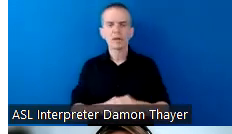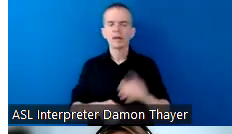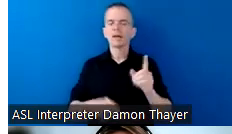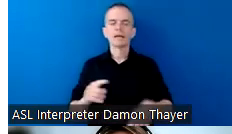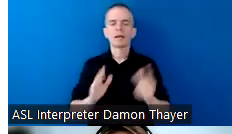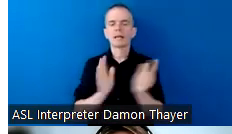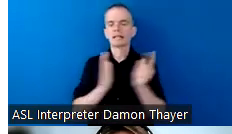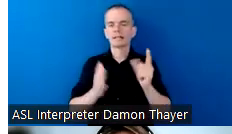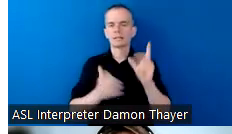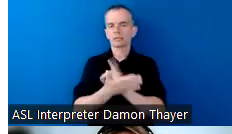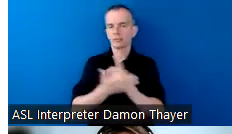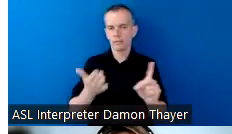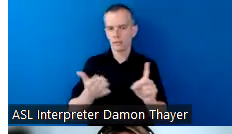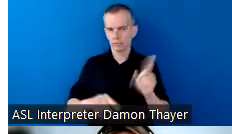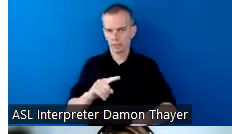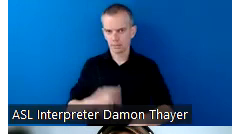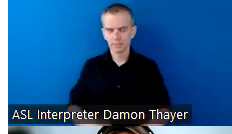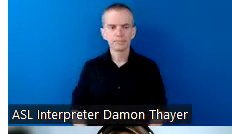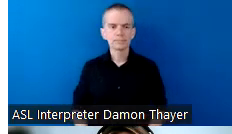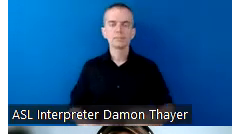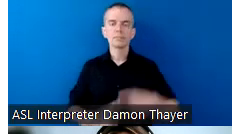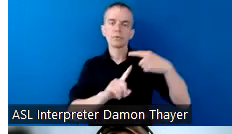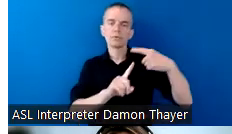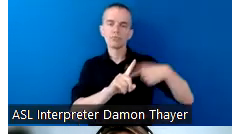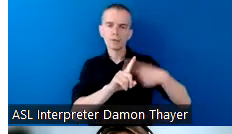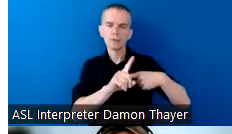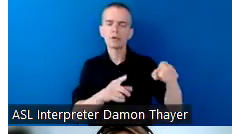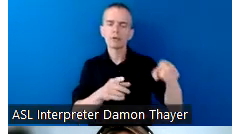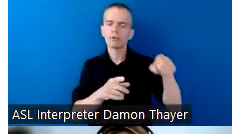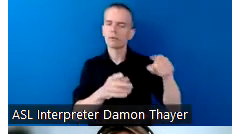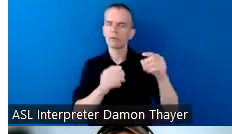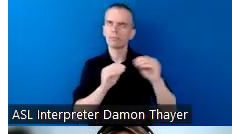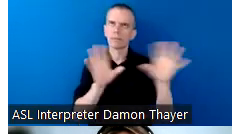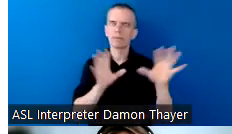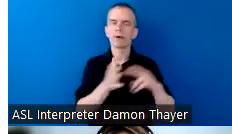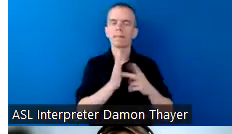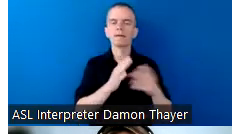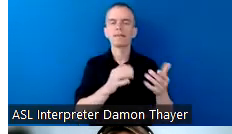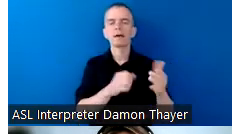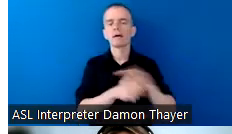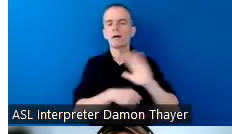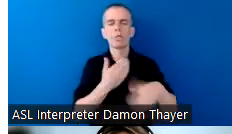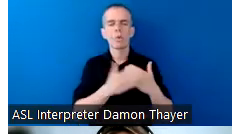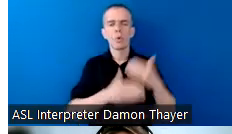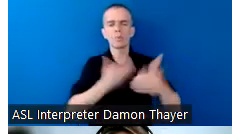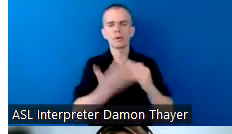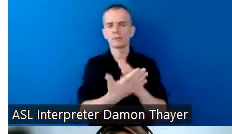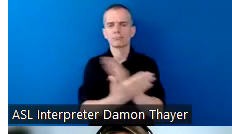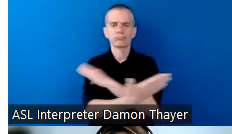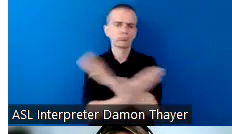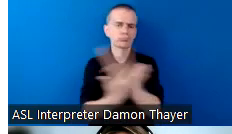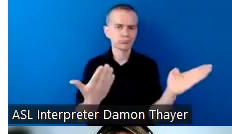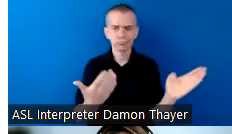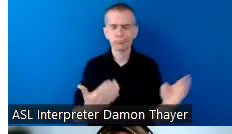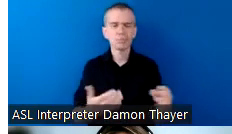discrimination in housing. When we're talking about rental housing, it's important to note that these laws cover the entire process. So it could be while